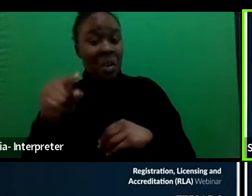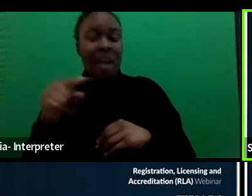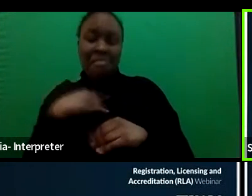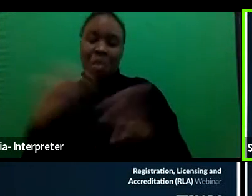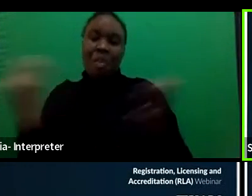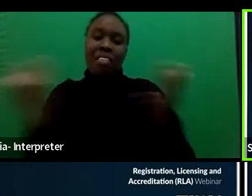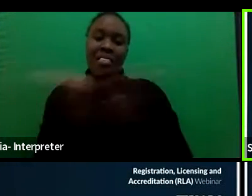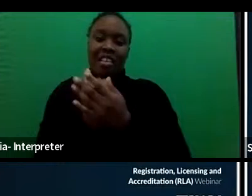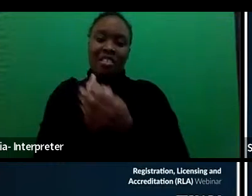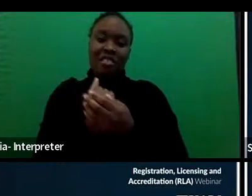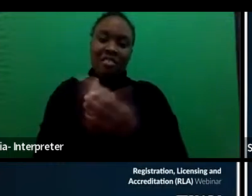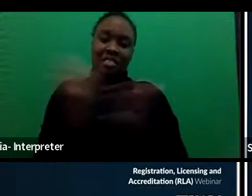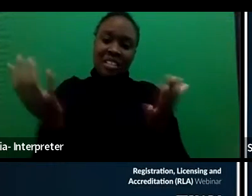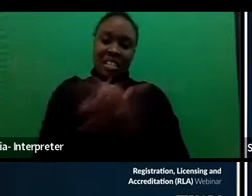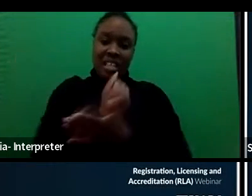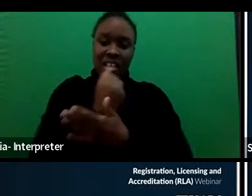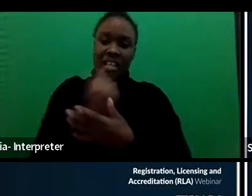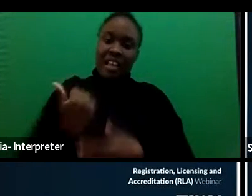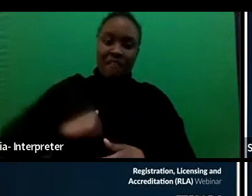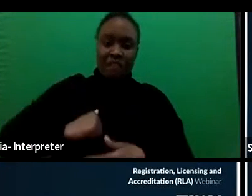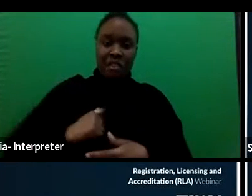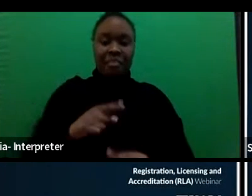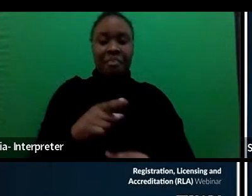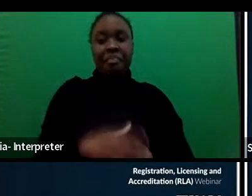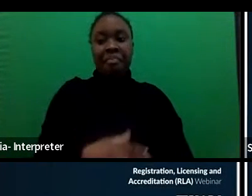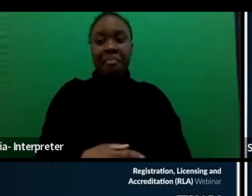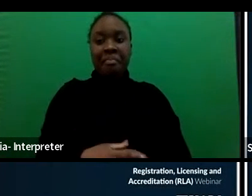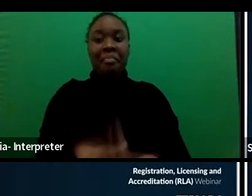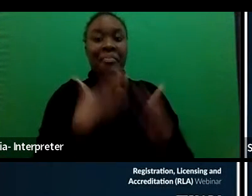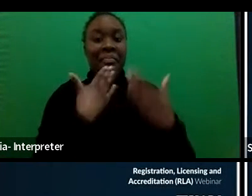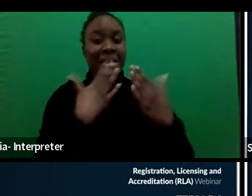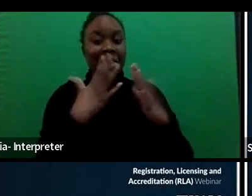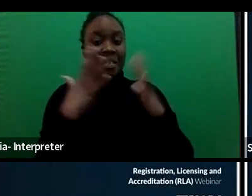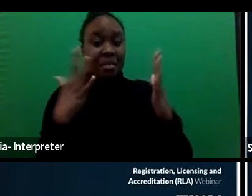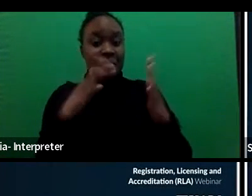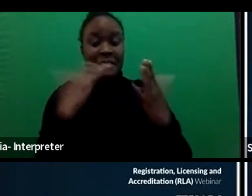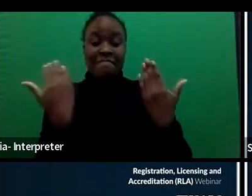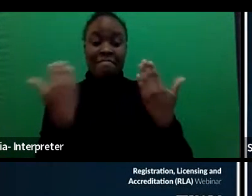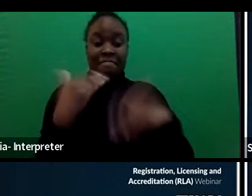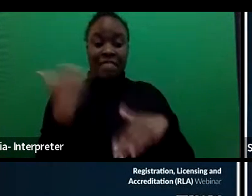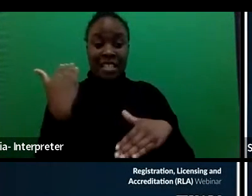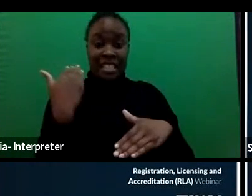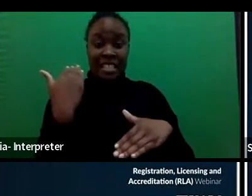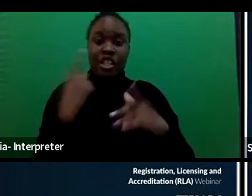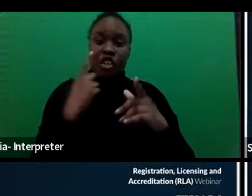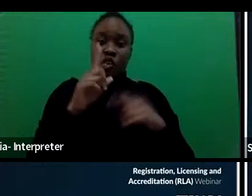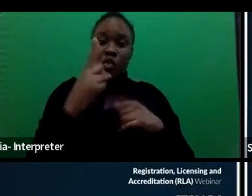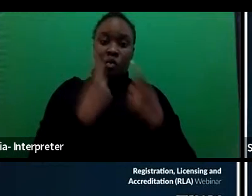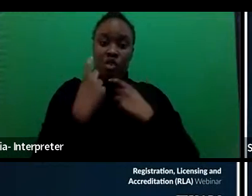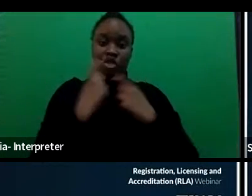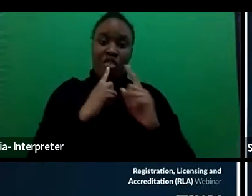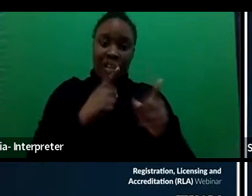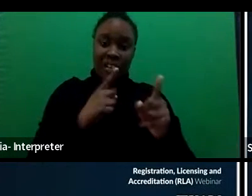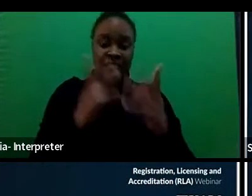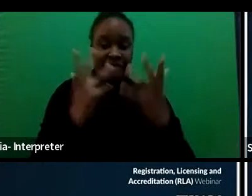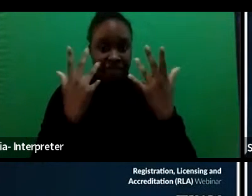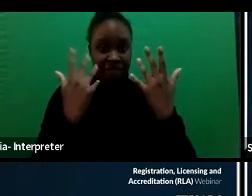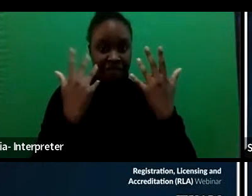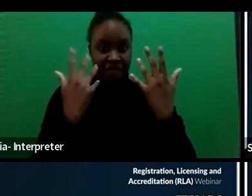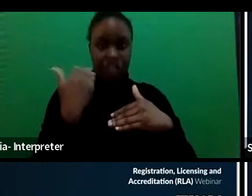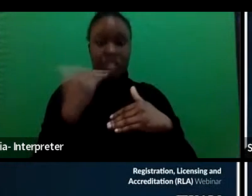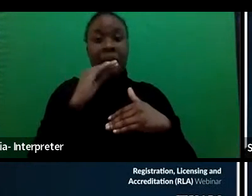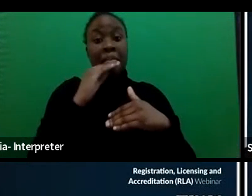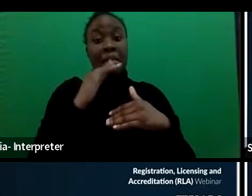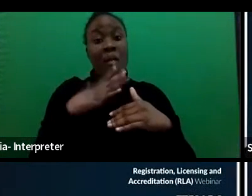Chair. Thank you so much. That will mark the end of our question and answers. I would like to indicate to Trade, we